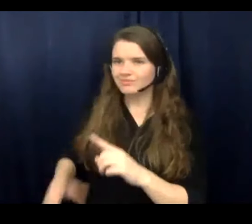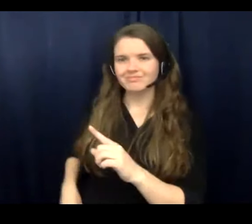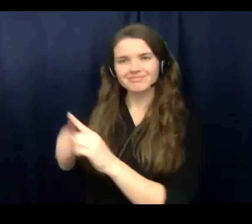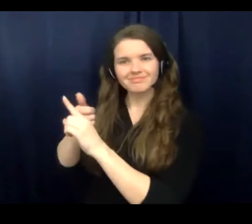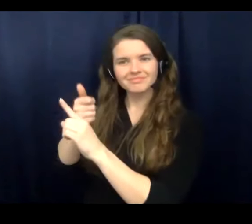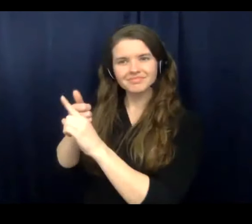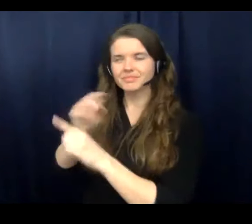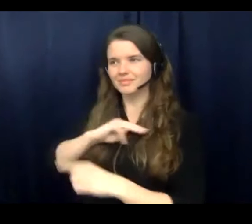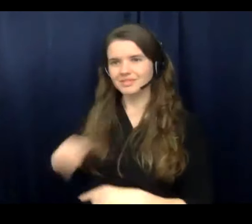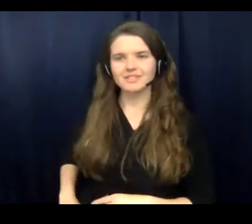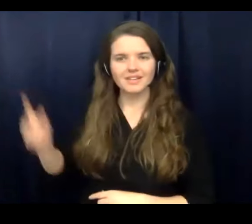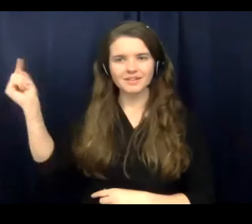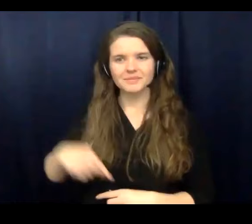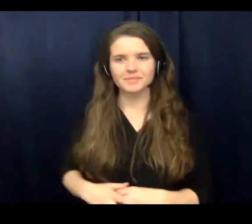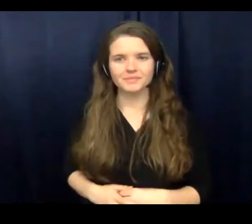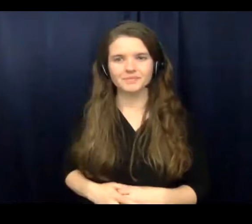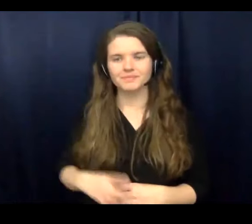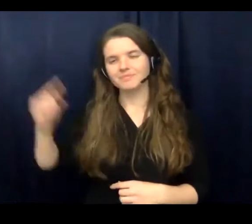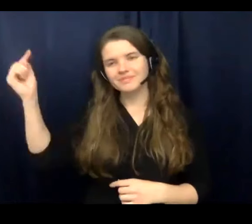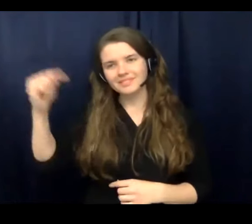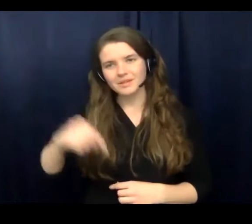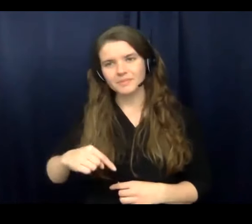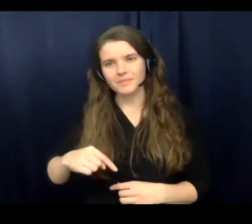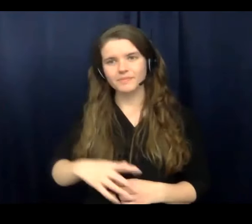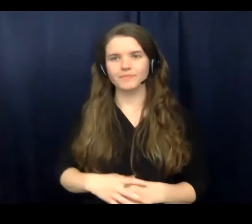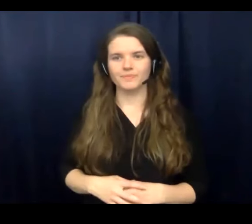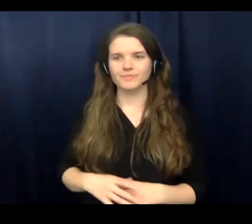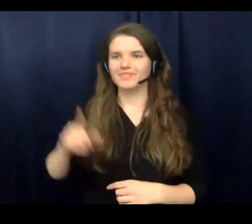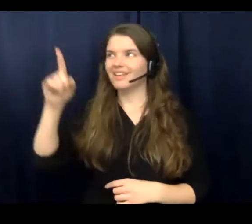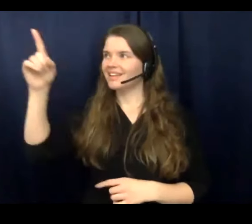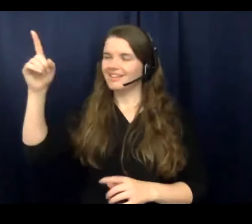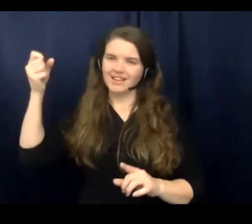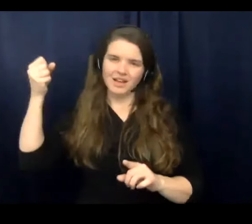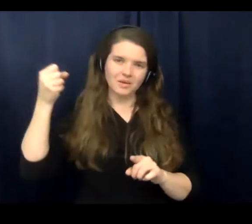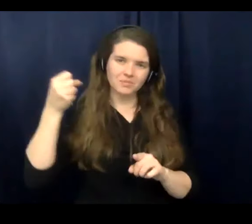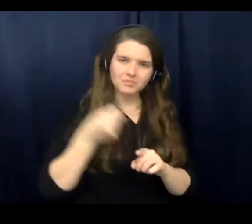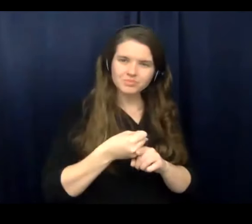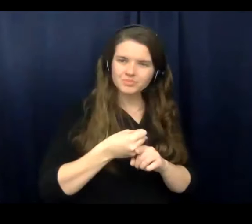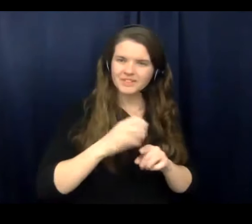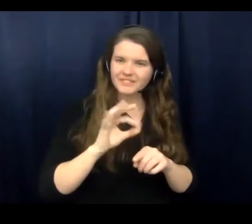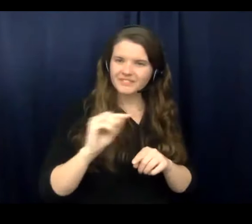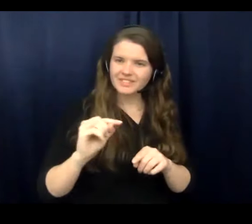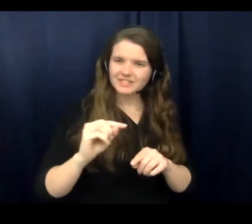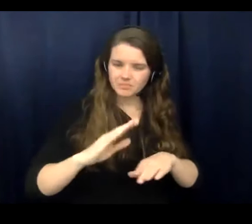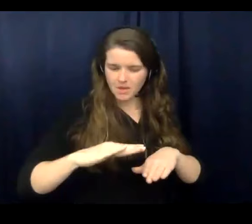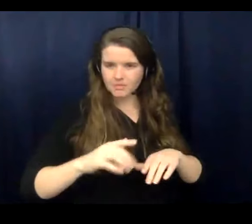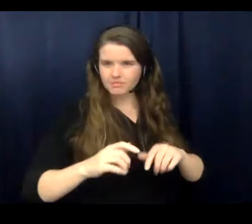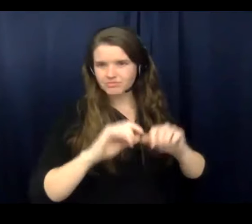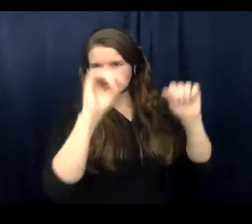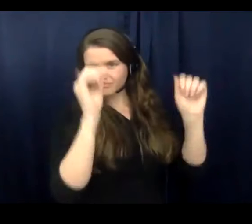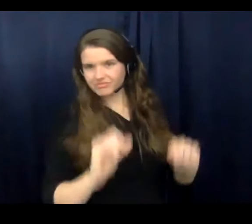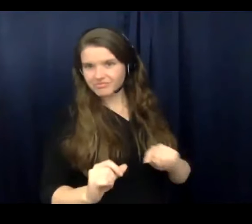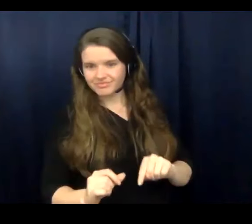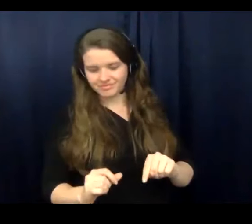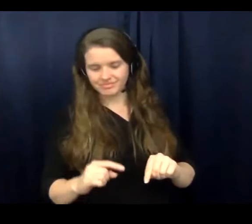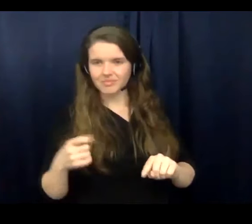came. And he came, and he was the one smashing the foot, the base, the bottom of the Roman Empire. How?